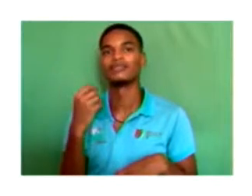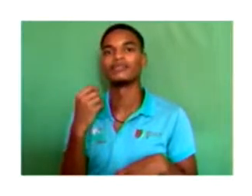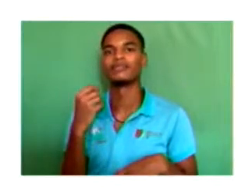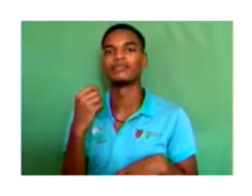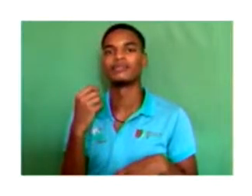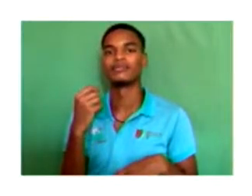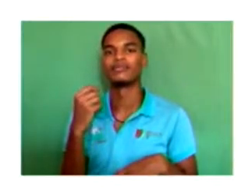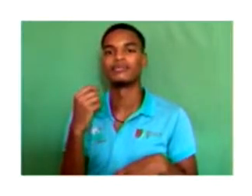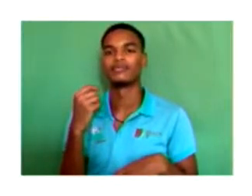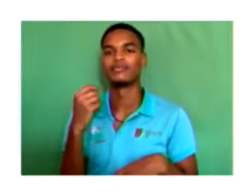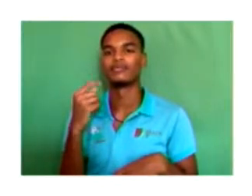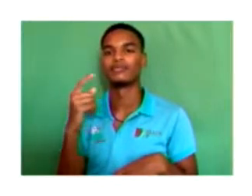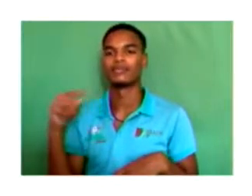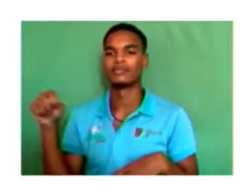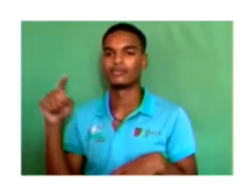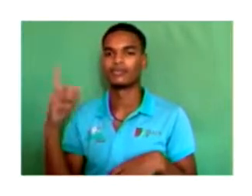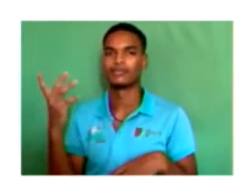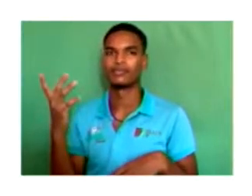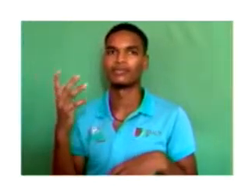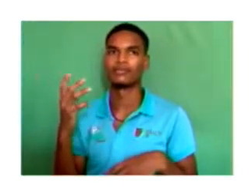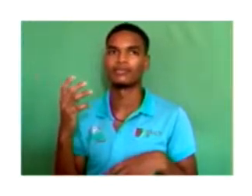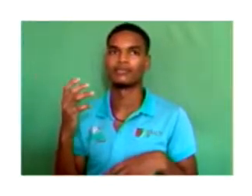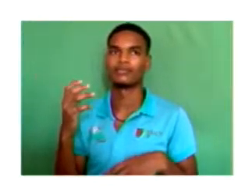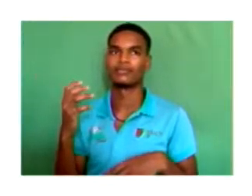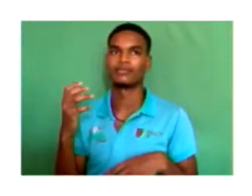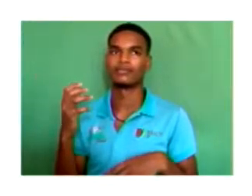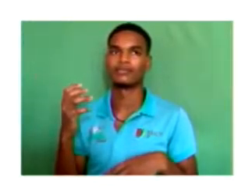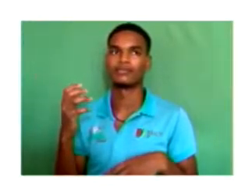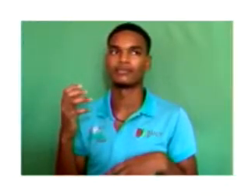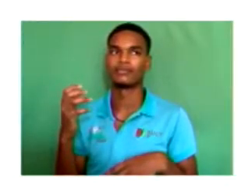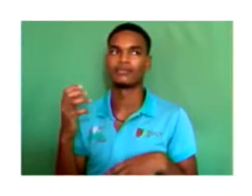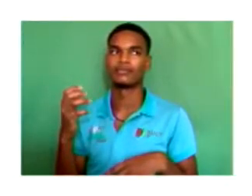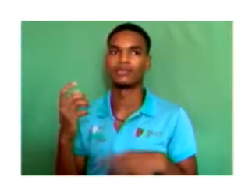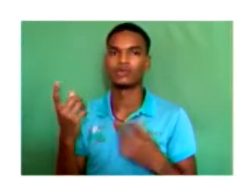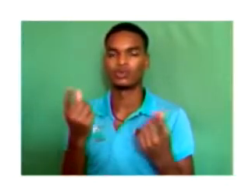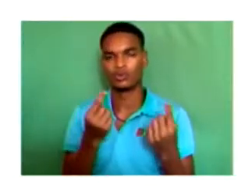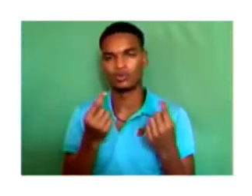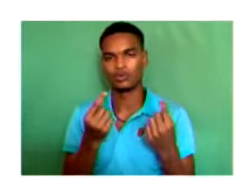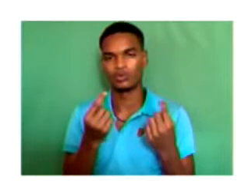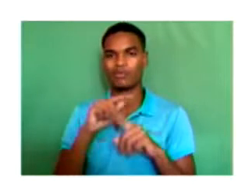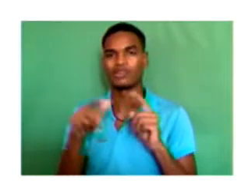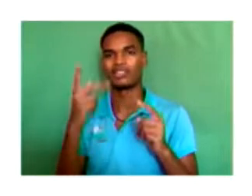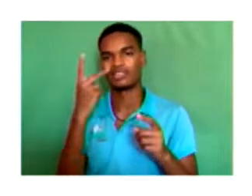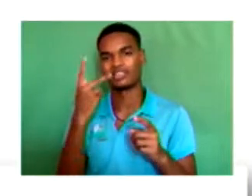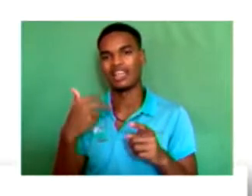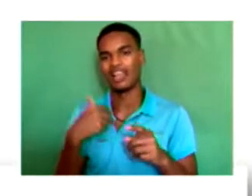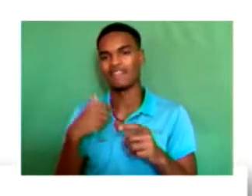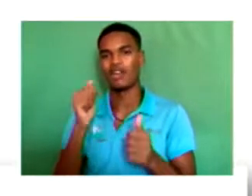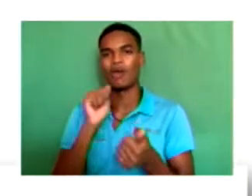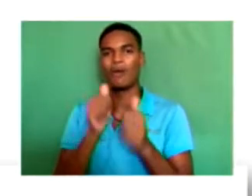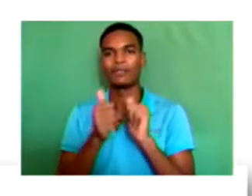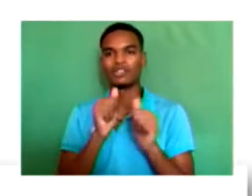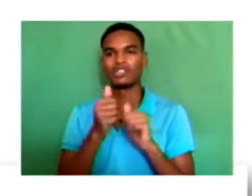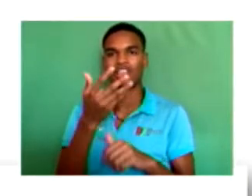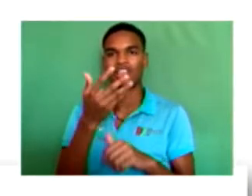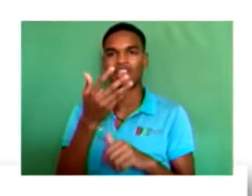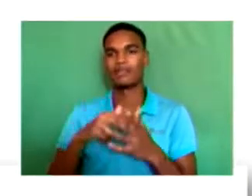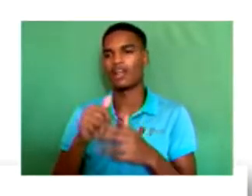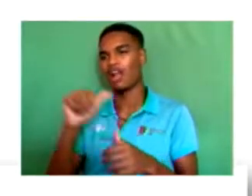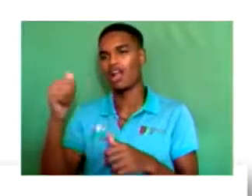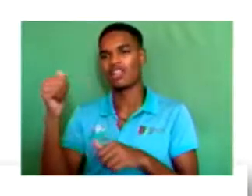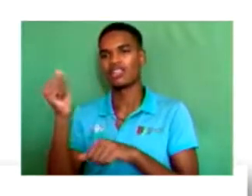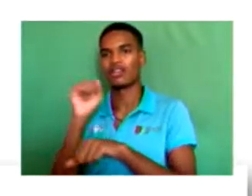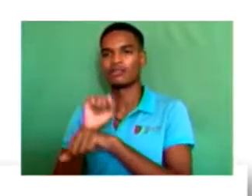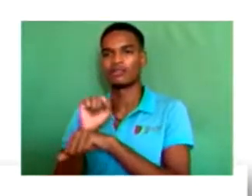for you, and with the competition around, I think that's much more possible than it has been. There's also been two other